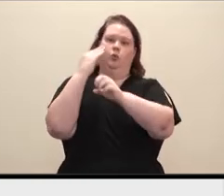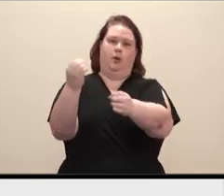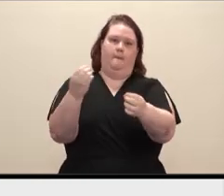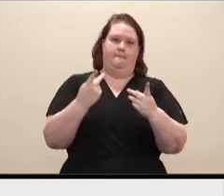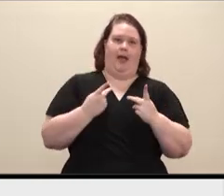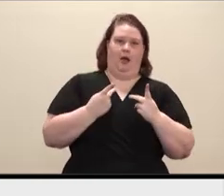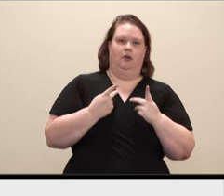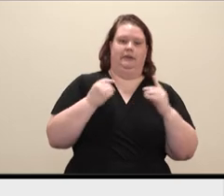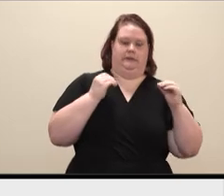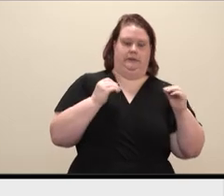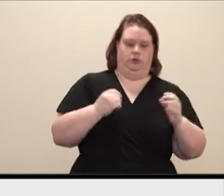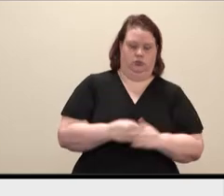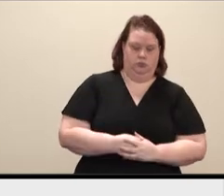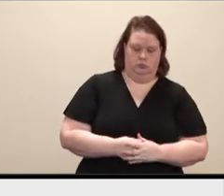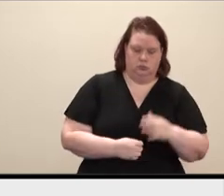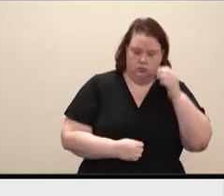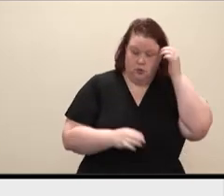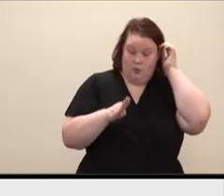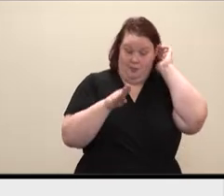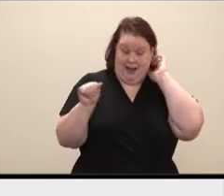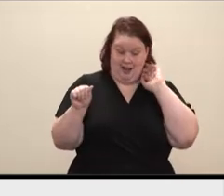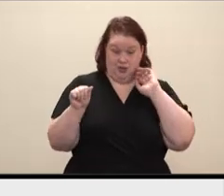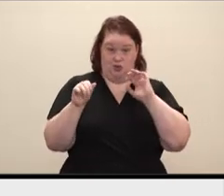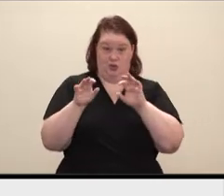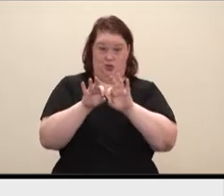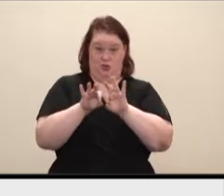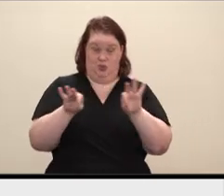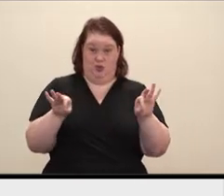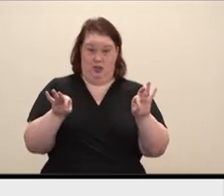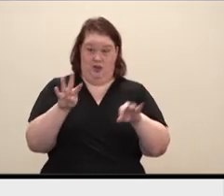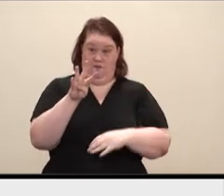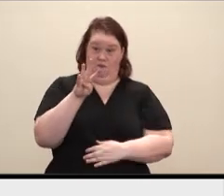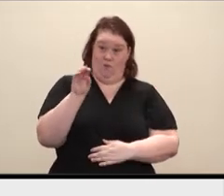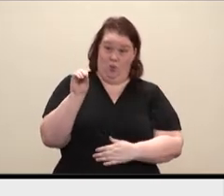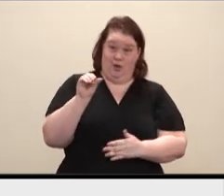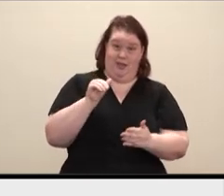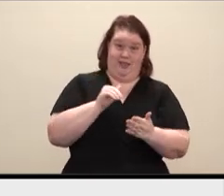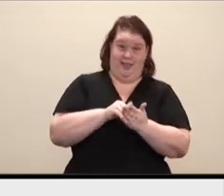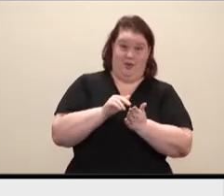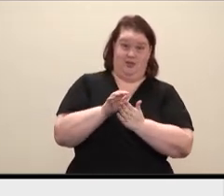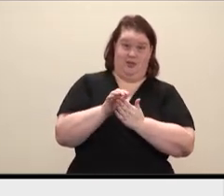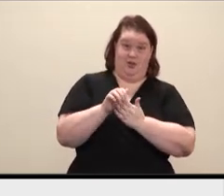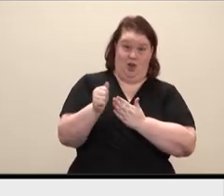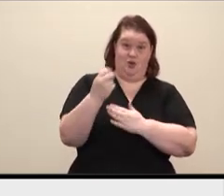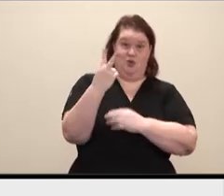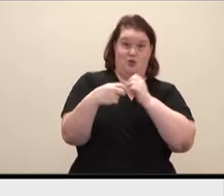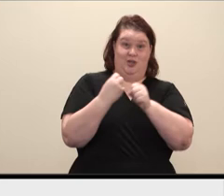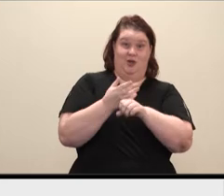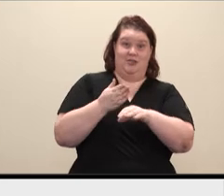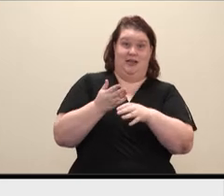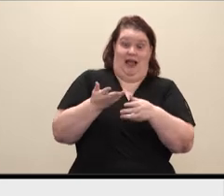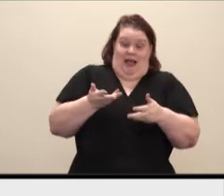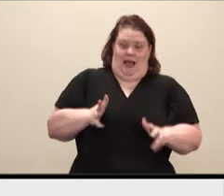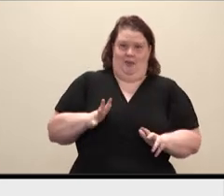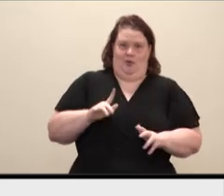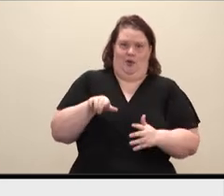degree, you know, getting in the $40,000 range for salary within 2 years after graduation. Pretty